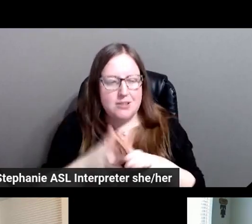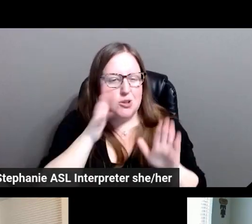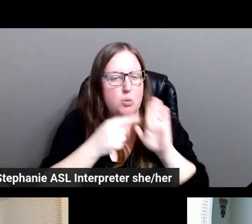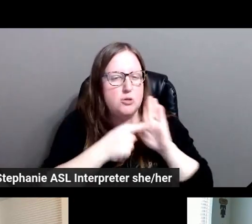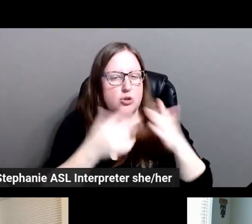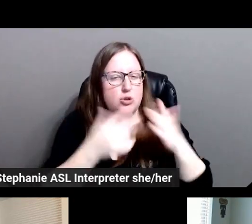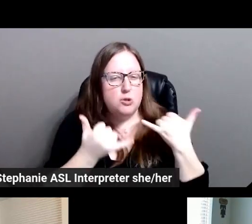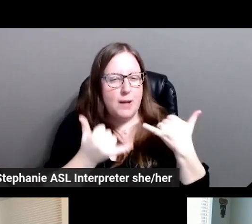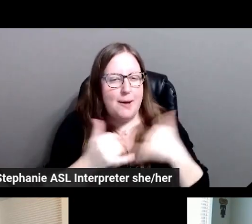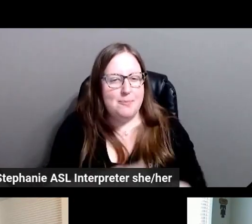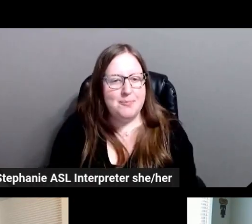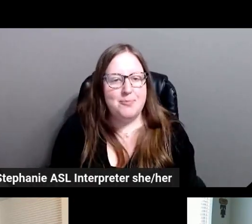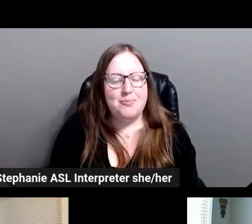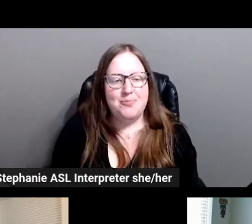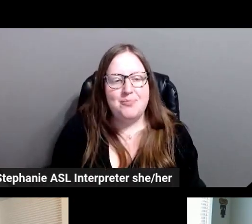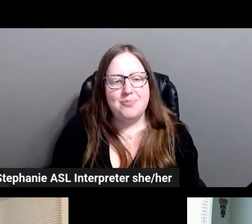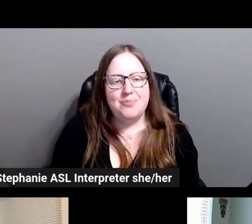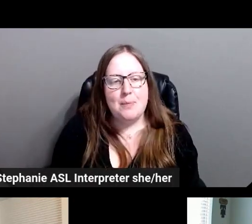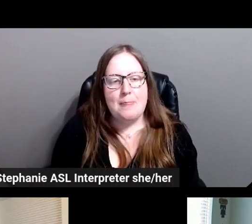today.